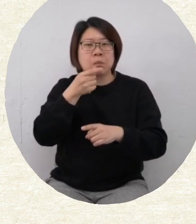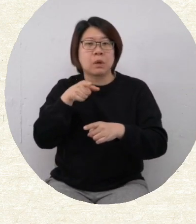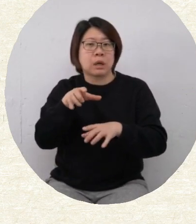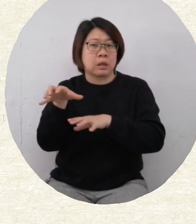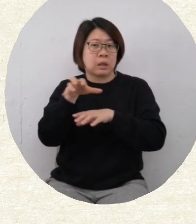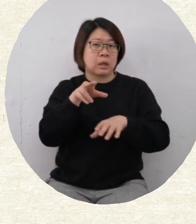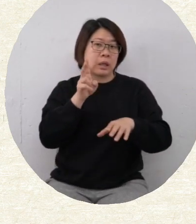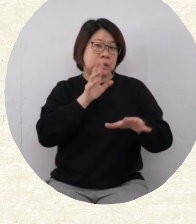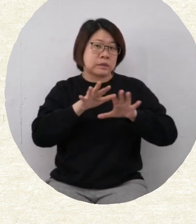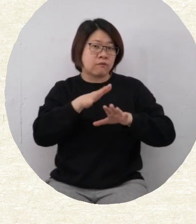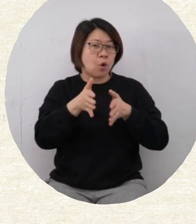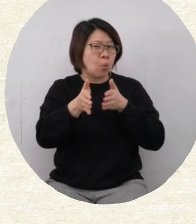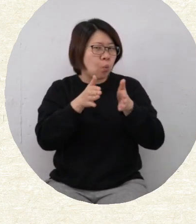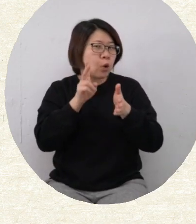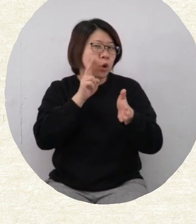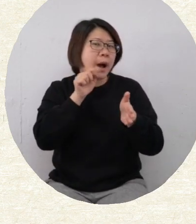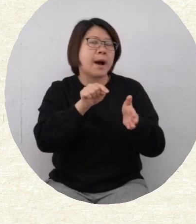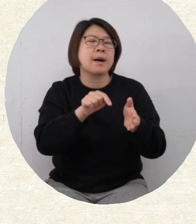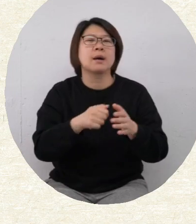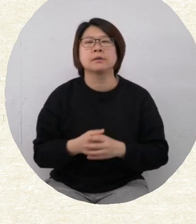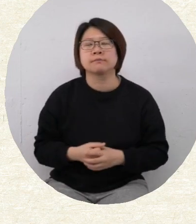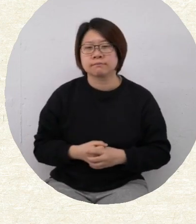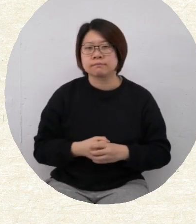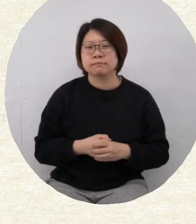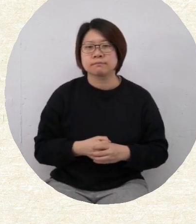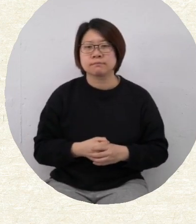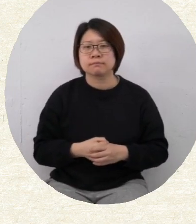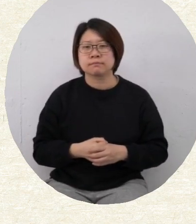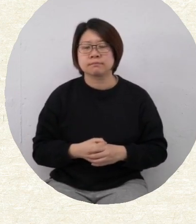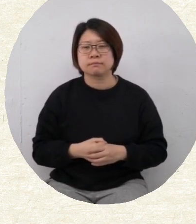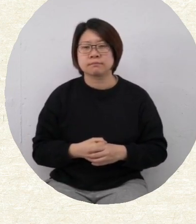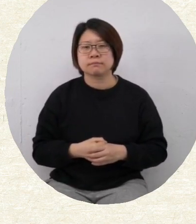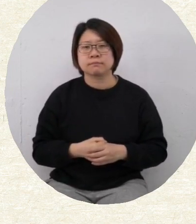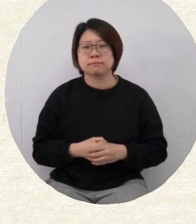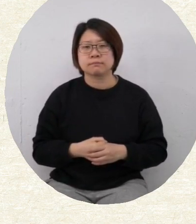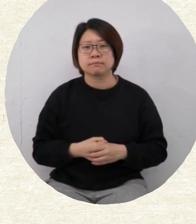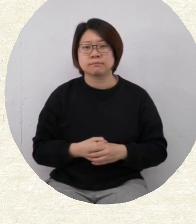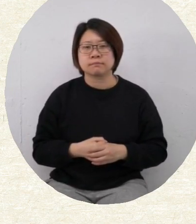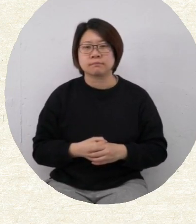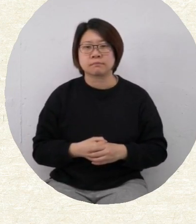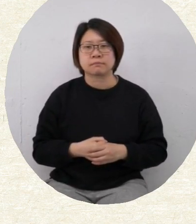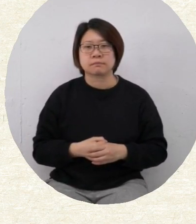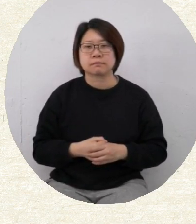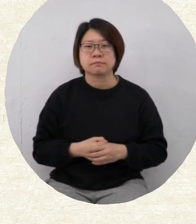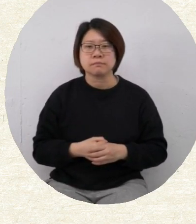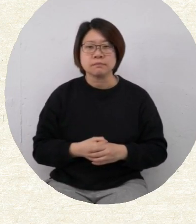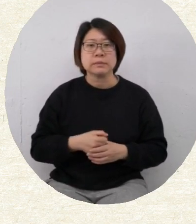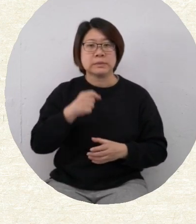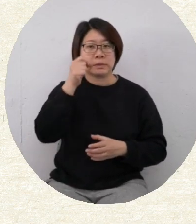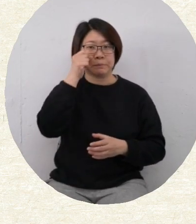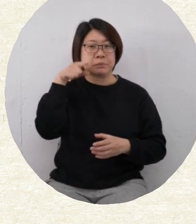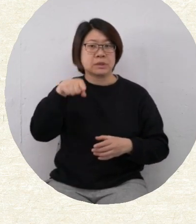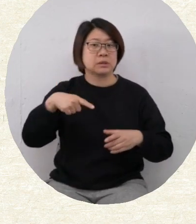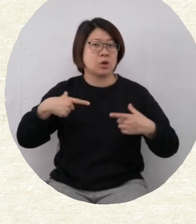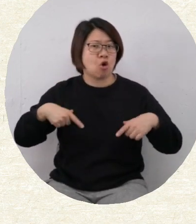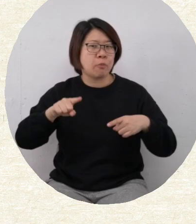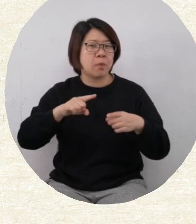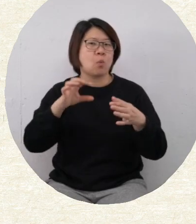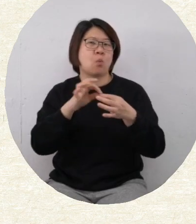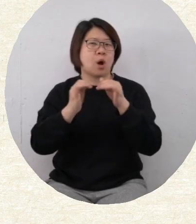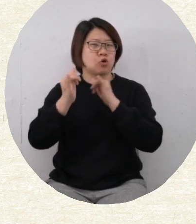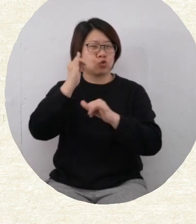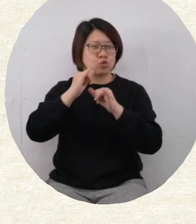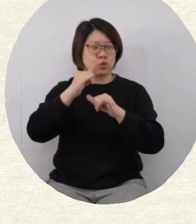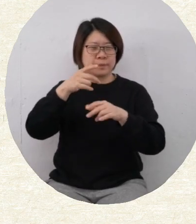are the things that I didn't really pay attention to when I was in Korea. And now that I'm not there, you know, now